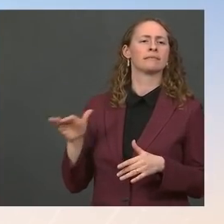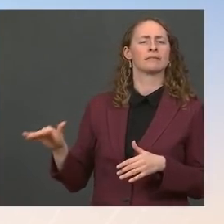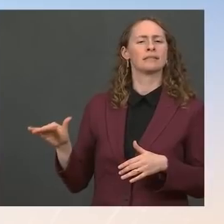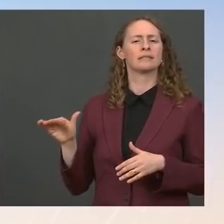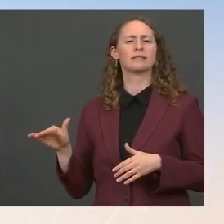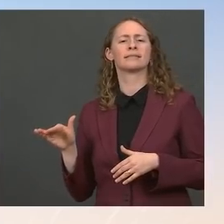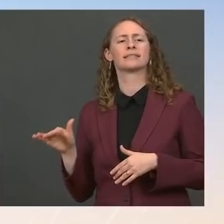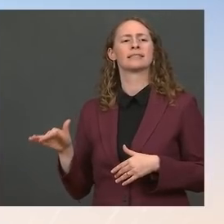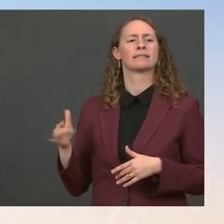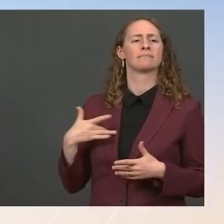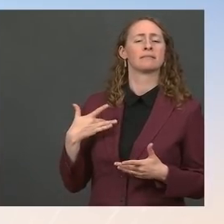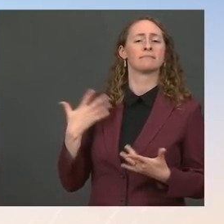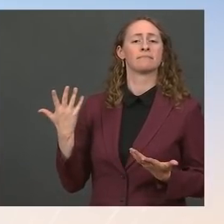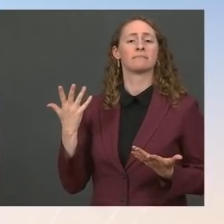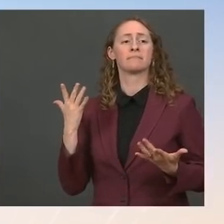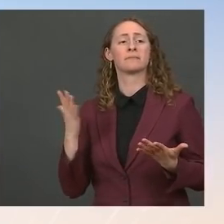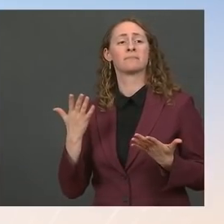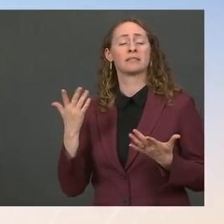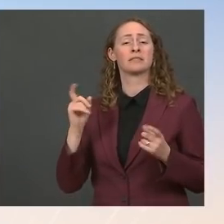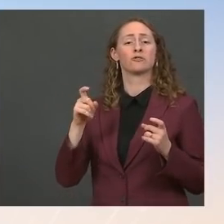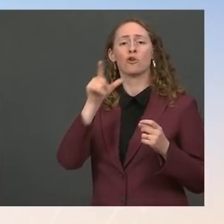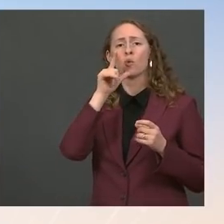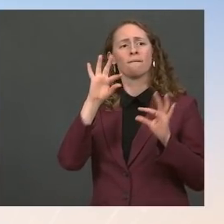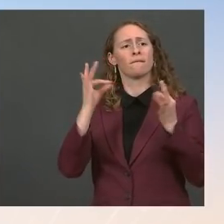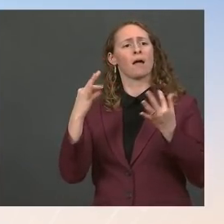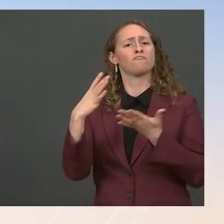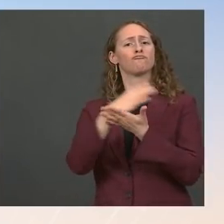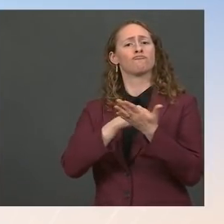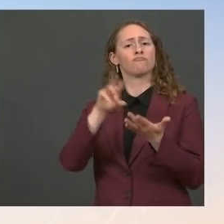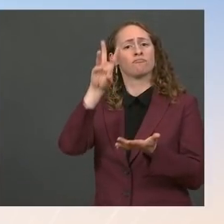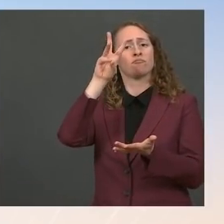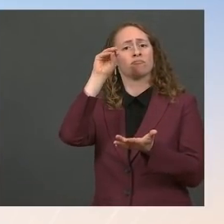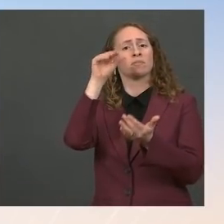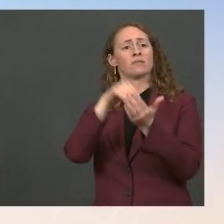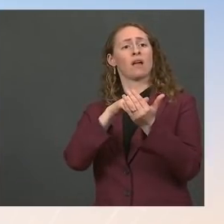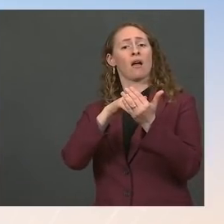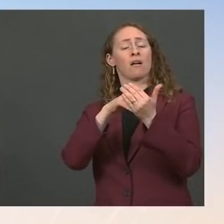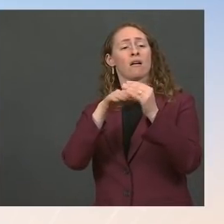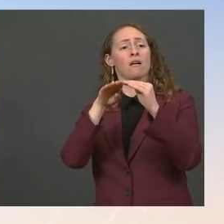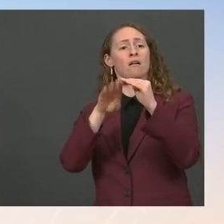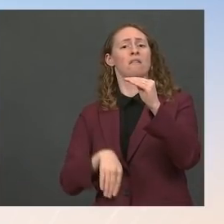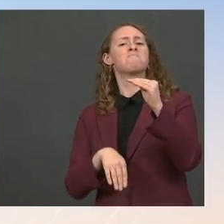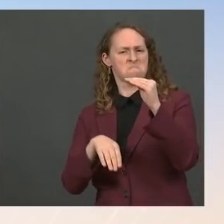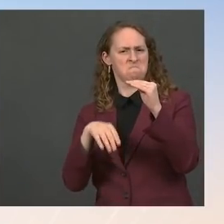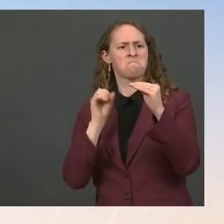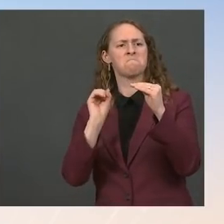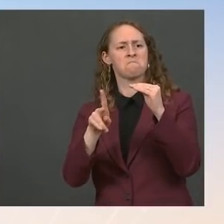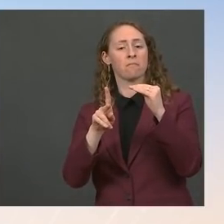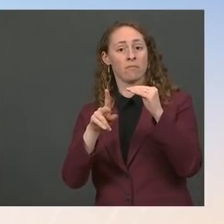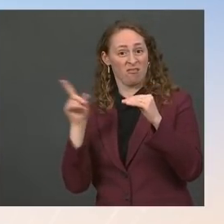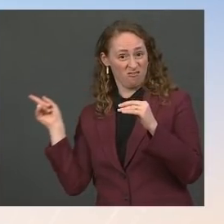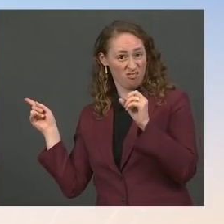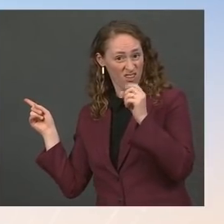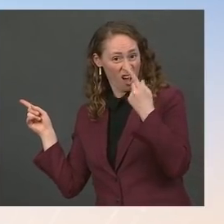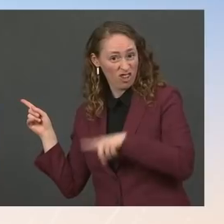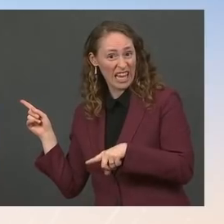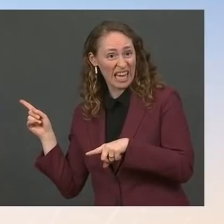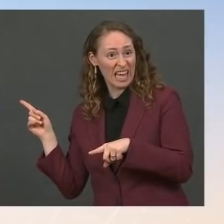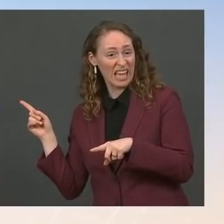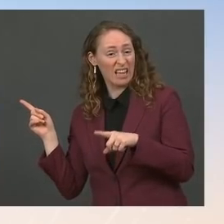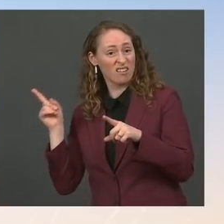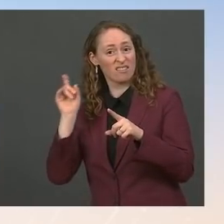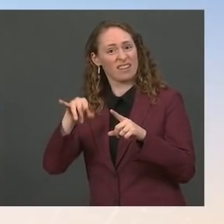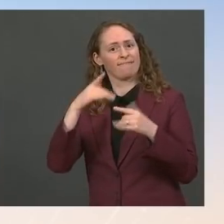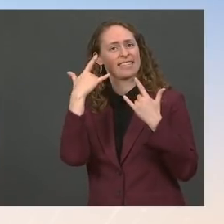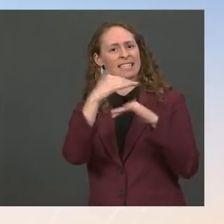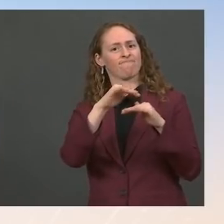than $60,000. Would the president agree to a final deal that only applied to those, that didn't apply to those